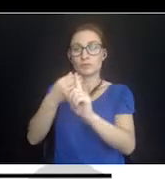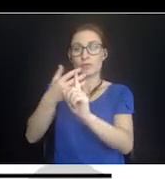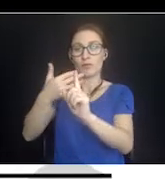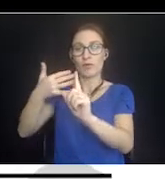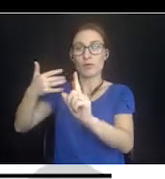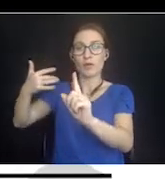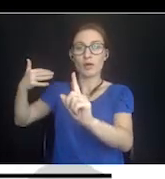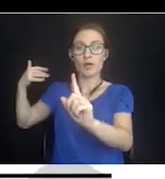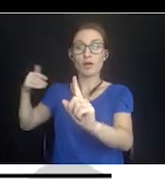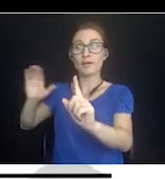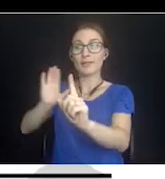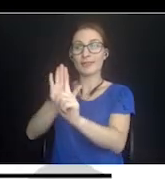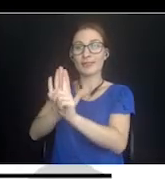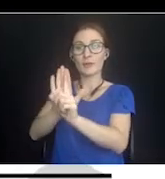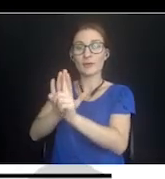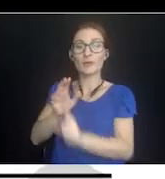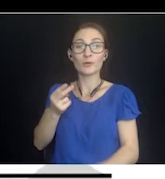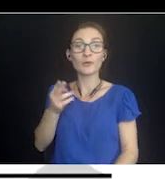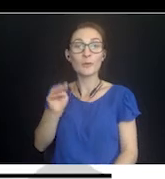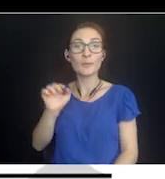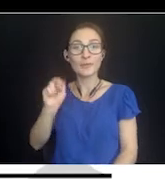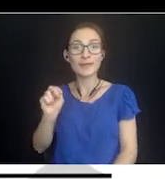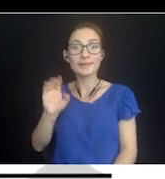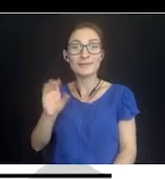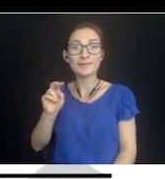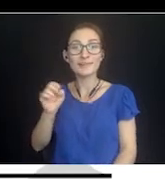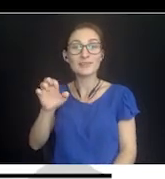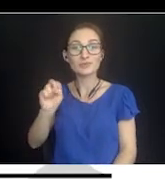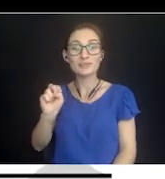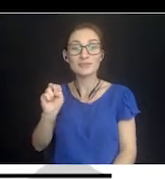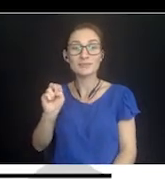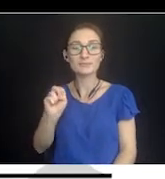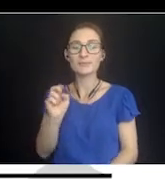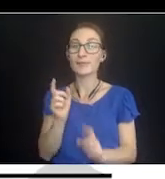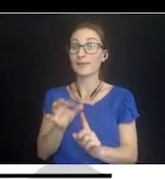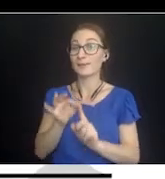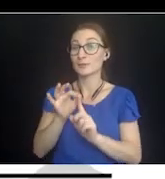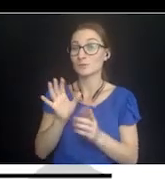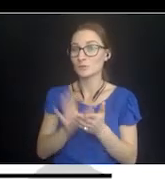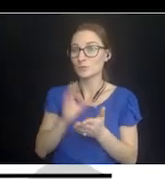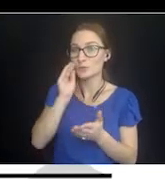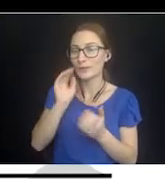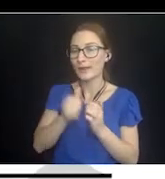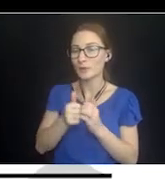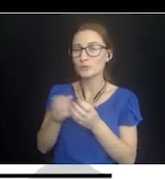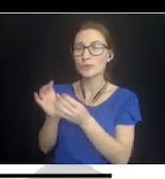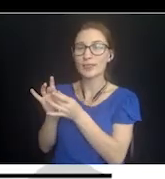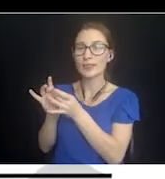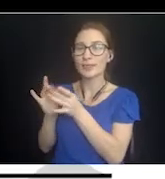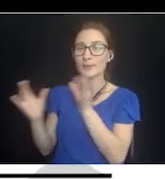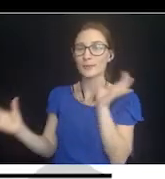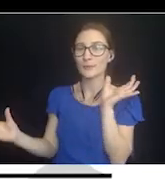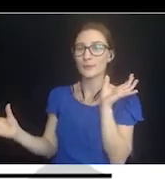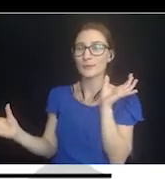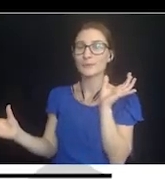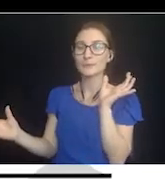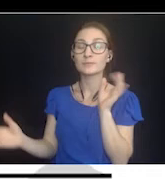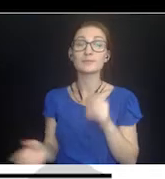floating on a sea of their human condition. Everybody, unless you learn how